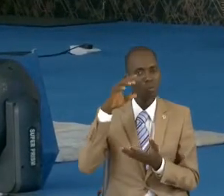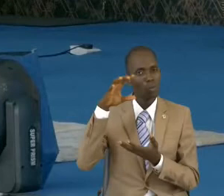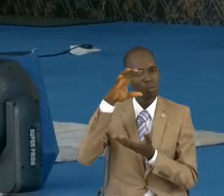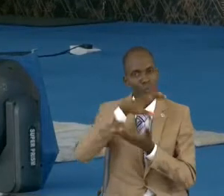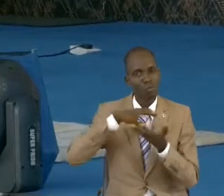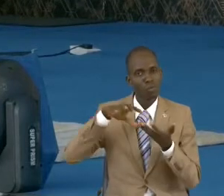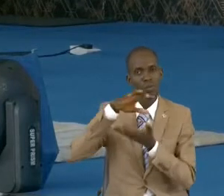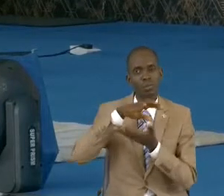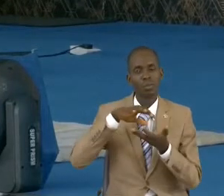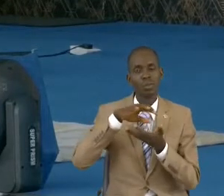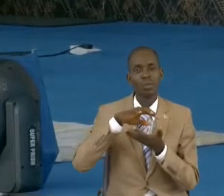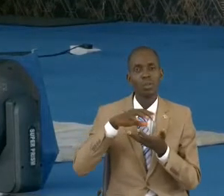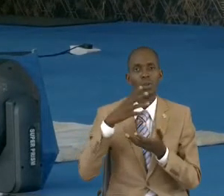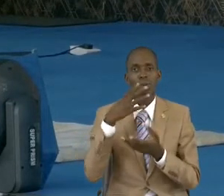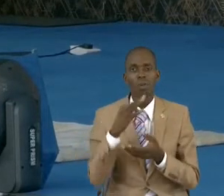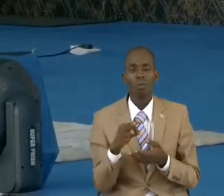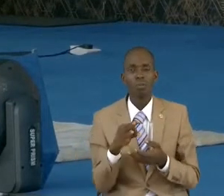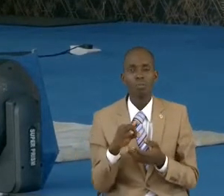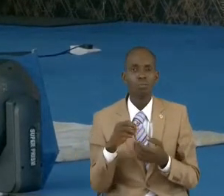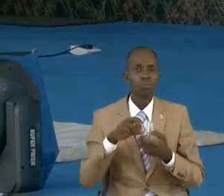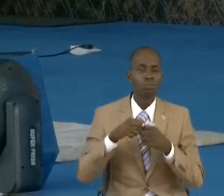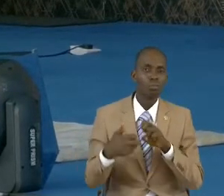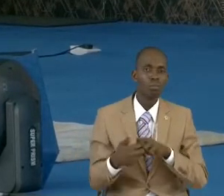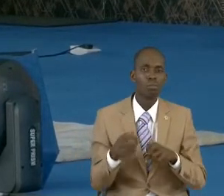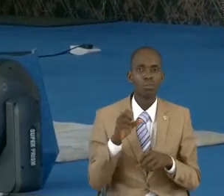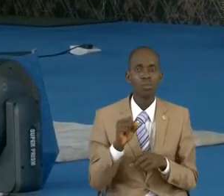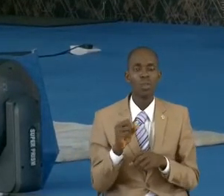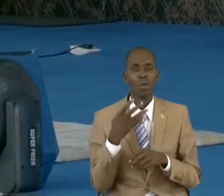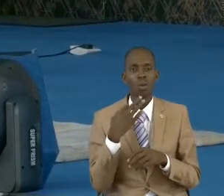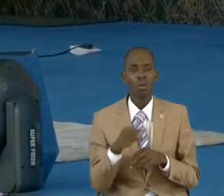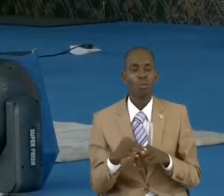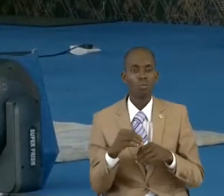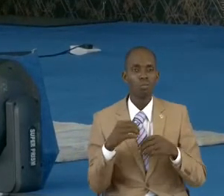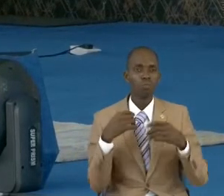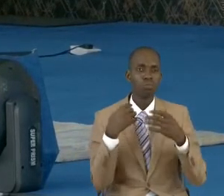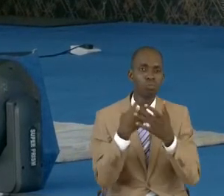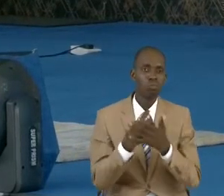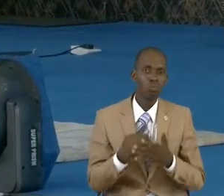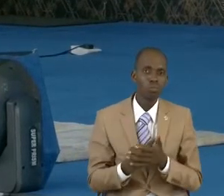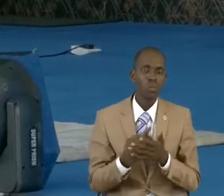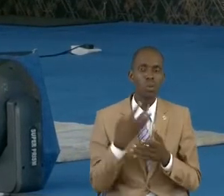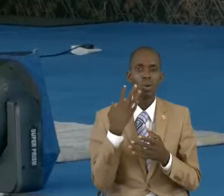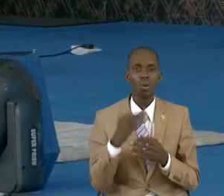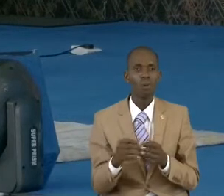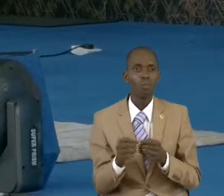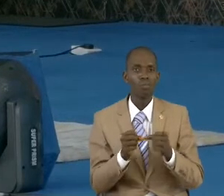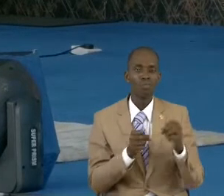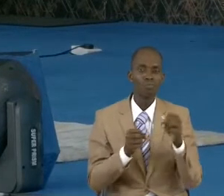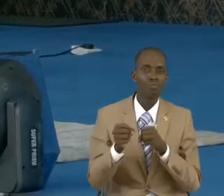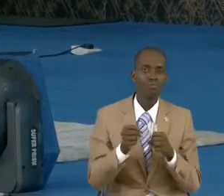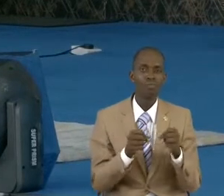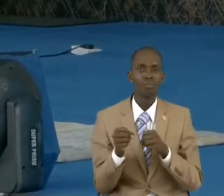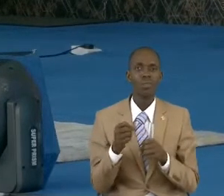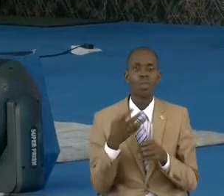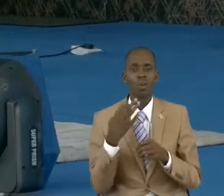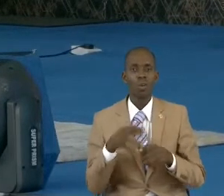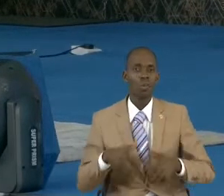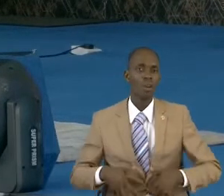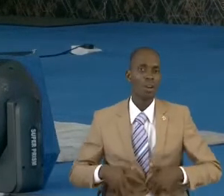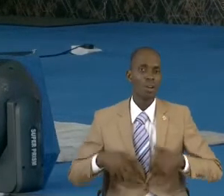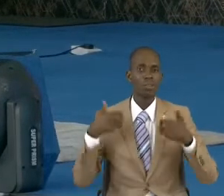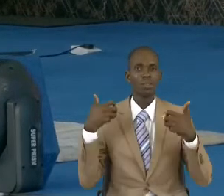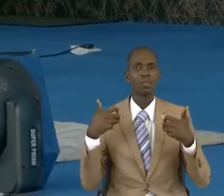of commotion, of strife, of violence, of anger,